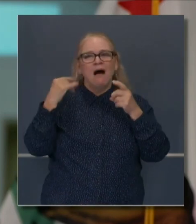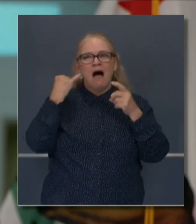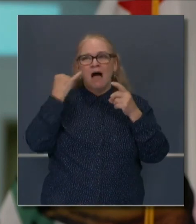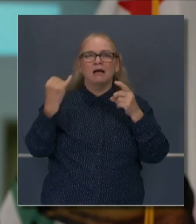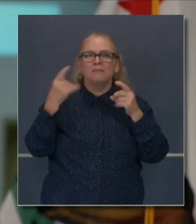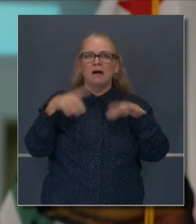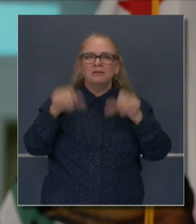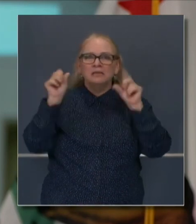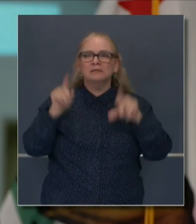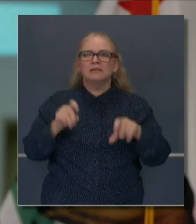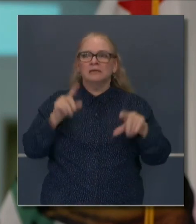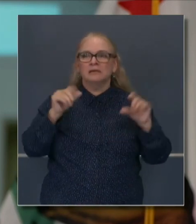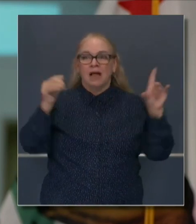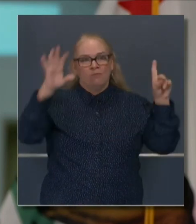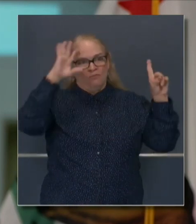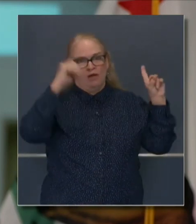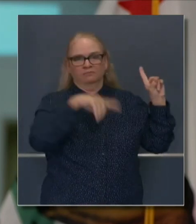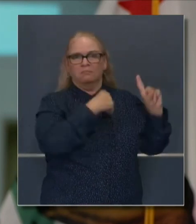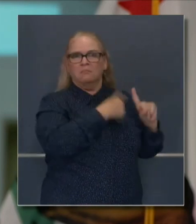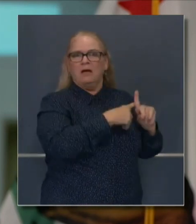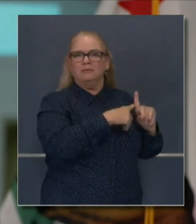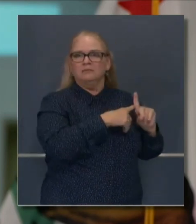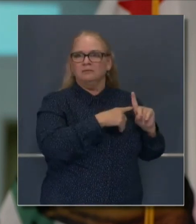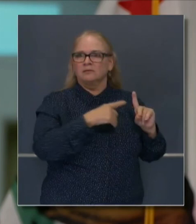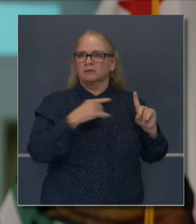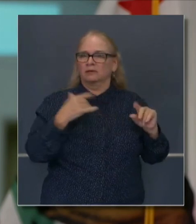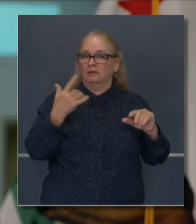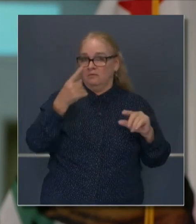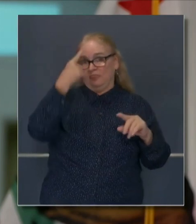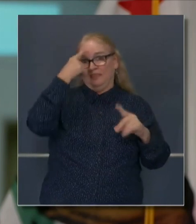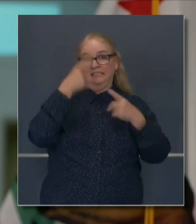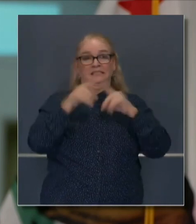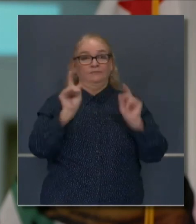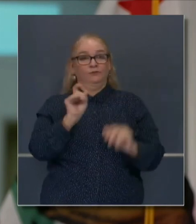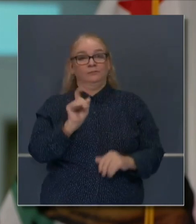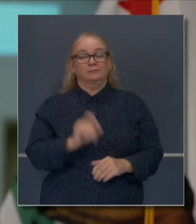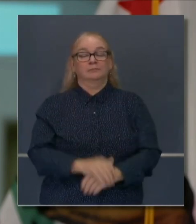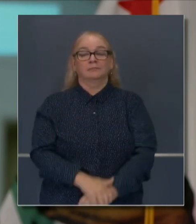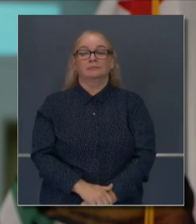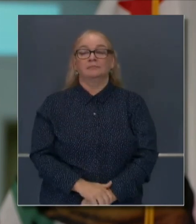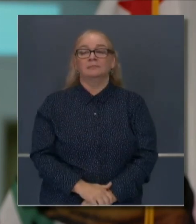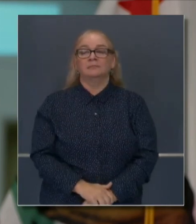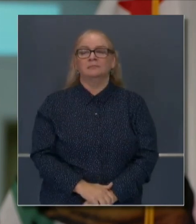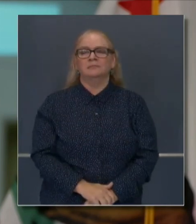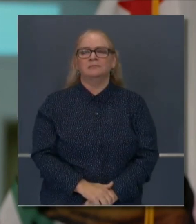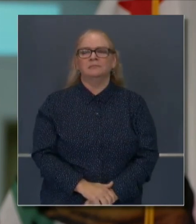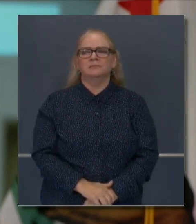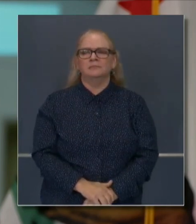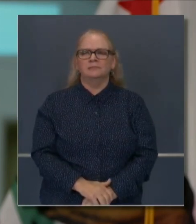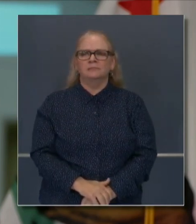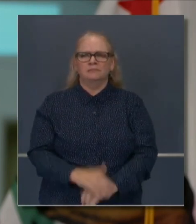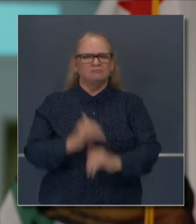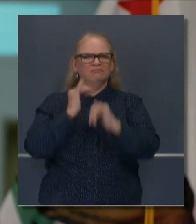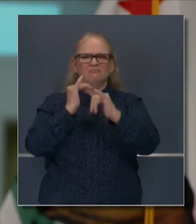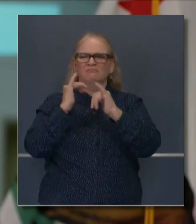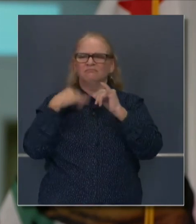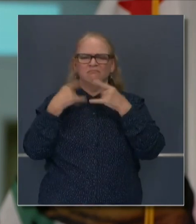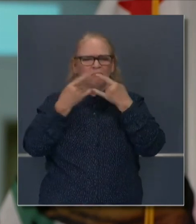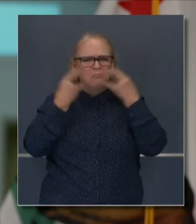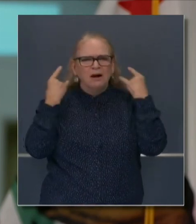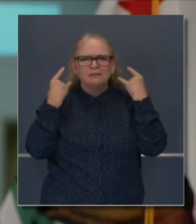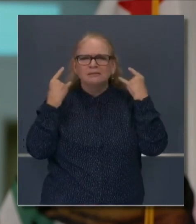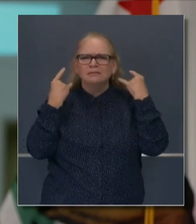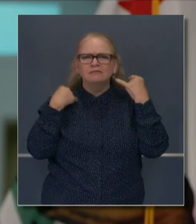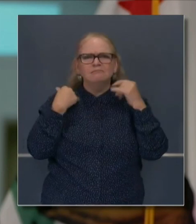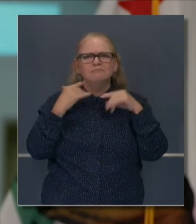the president's positive test? Yeah, no, we continue to practice what we preach in terms of mask wearing, relating